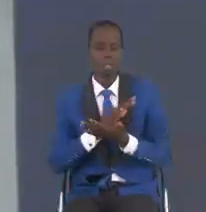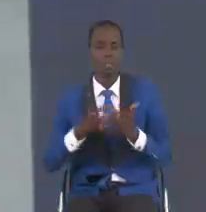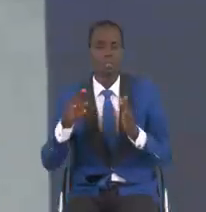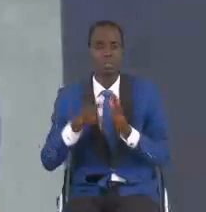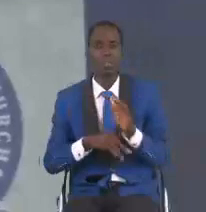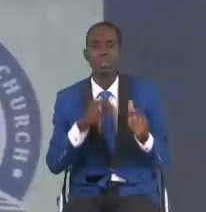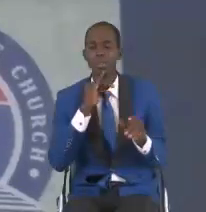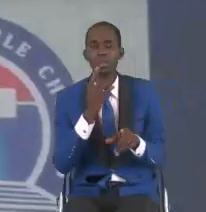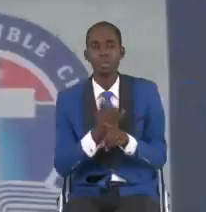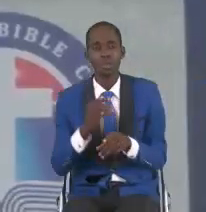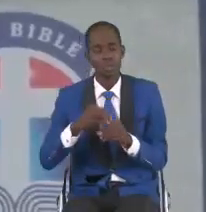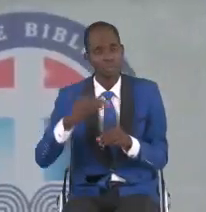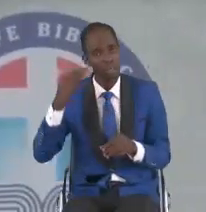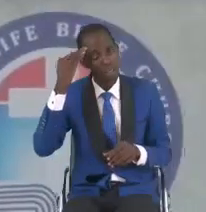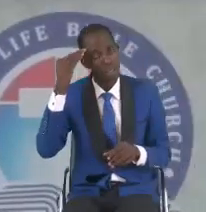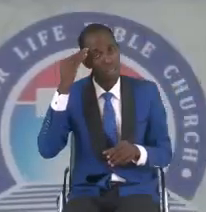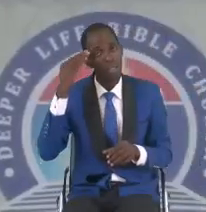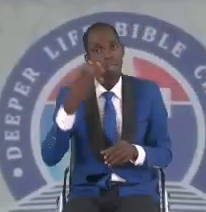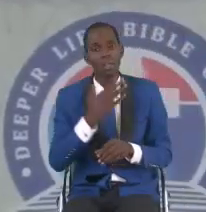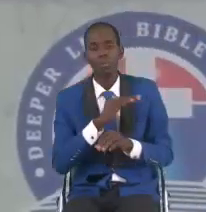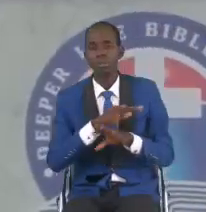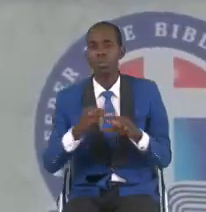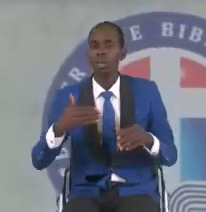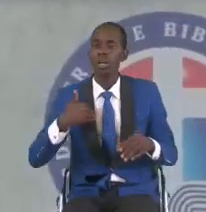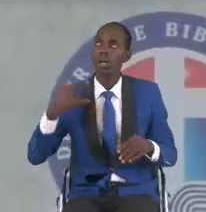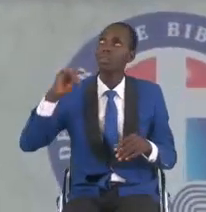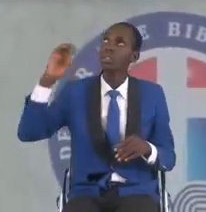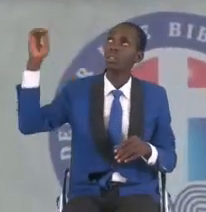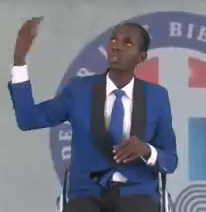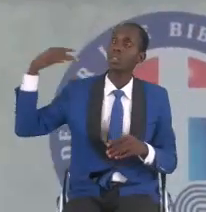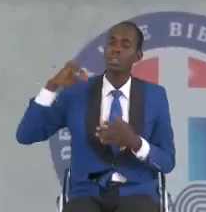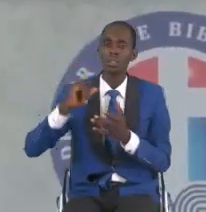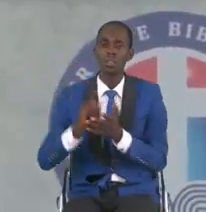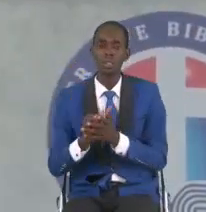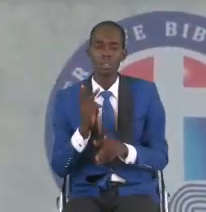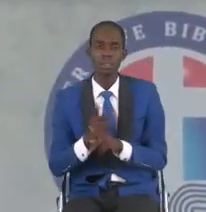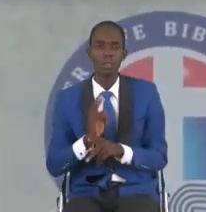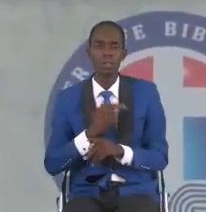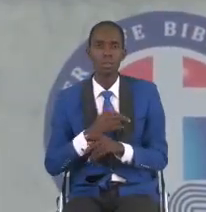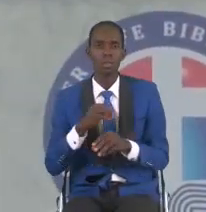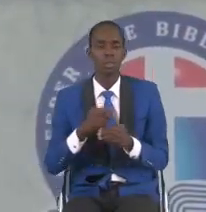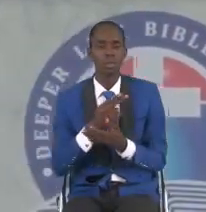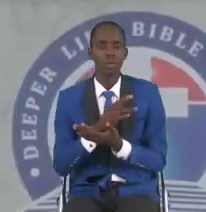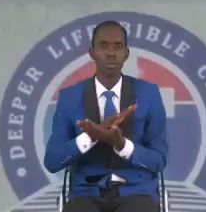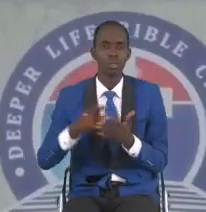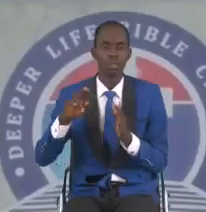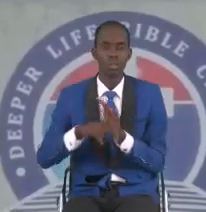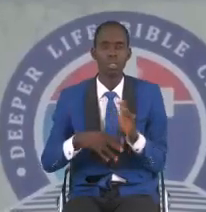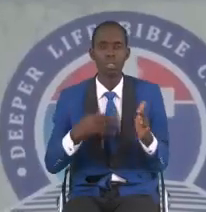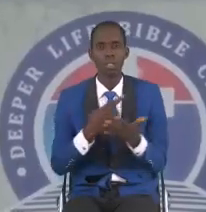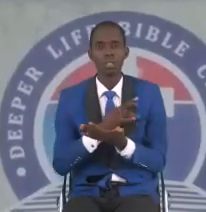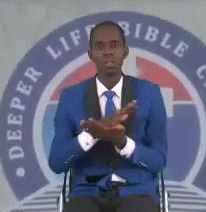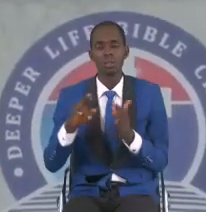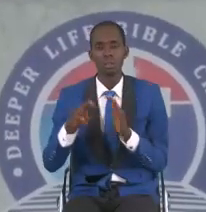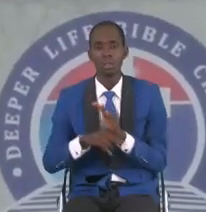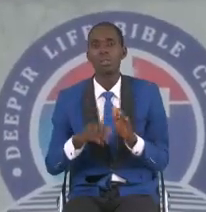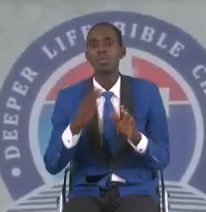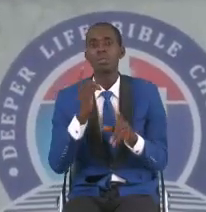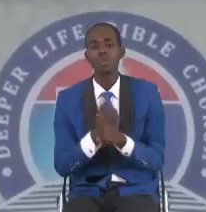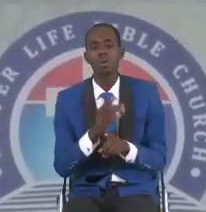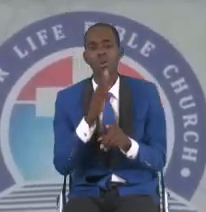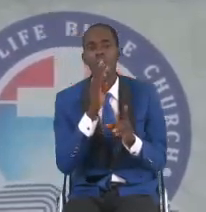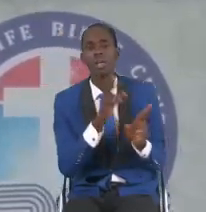have the grace that leads us to holiness and righteousness, and we're just running, get ready. There is